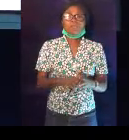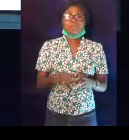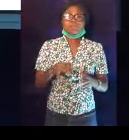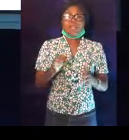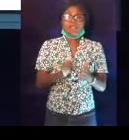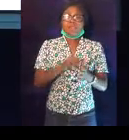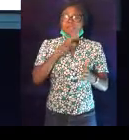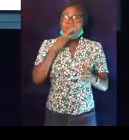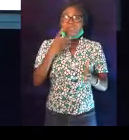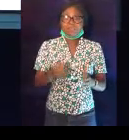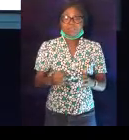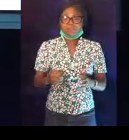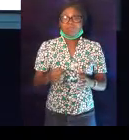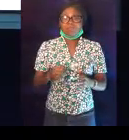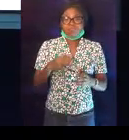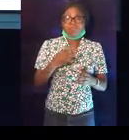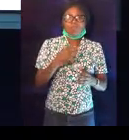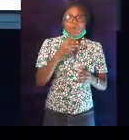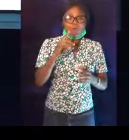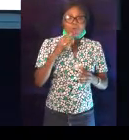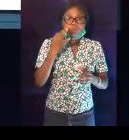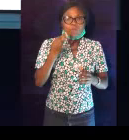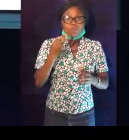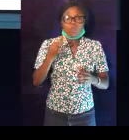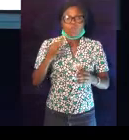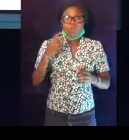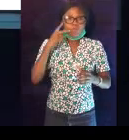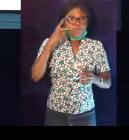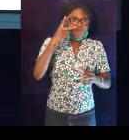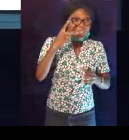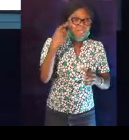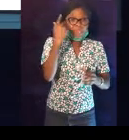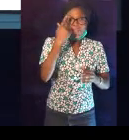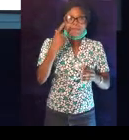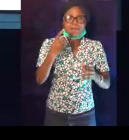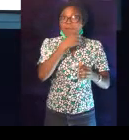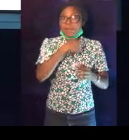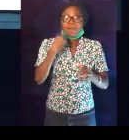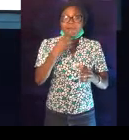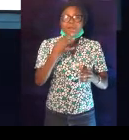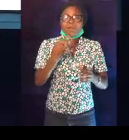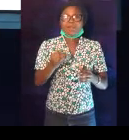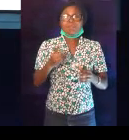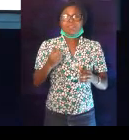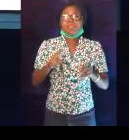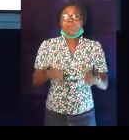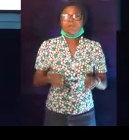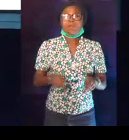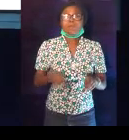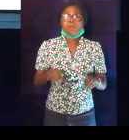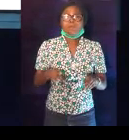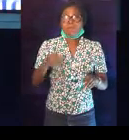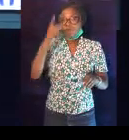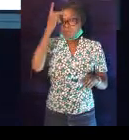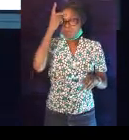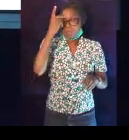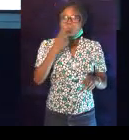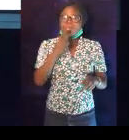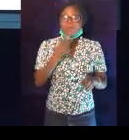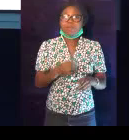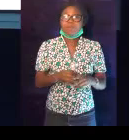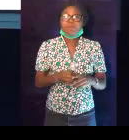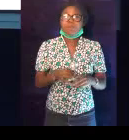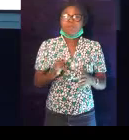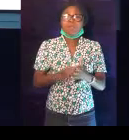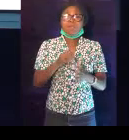parent. That's heredity is one of the obstacles to physical development in youth. Let's move on to see